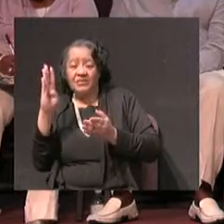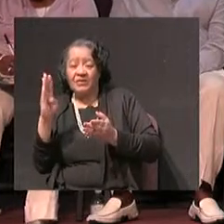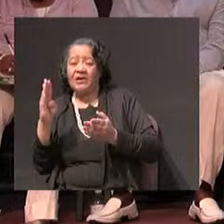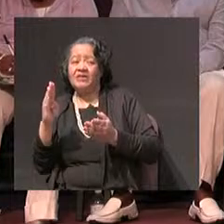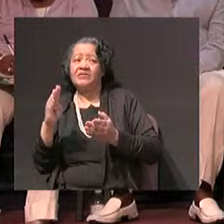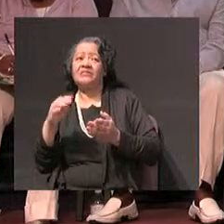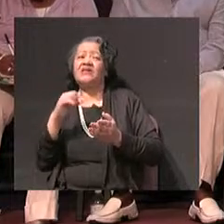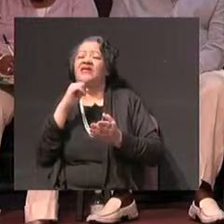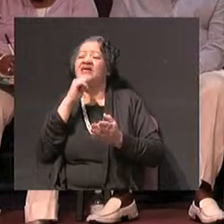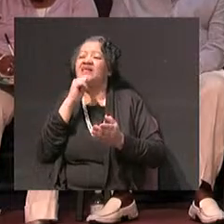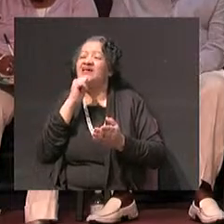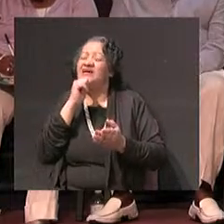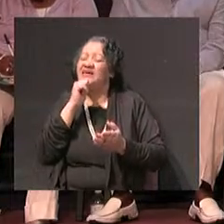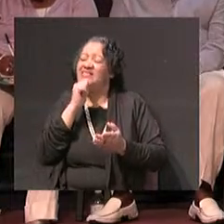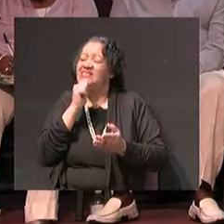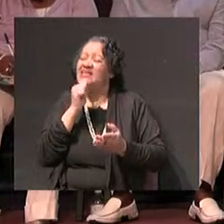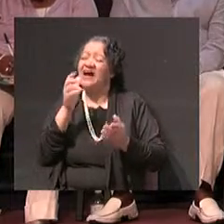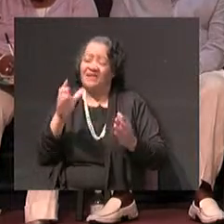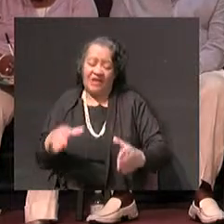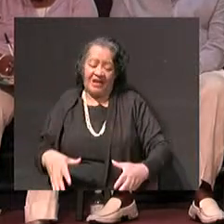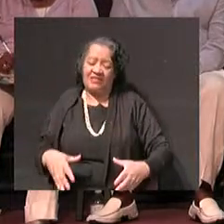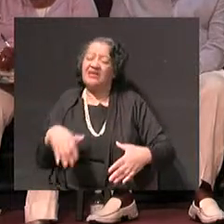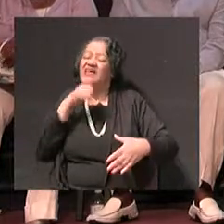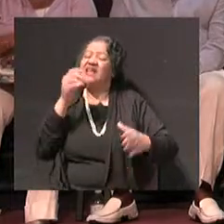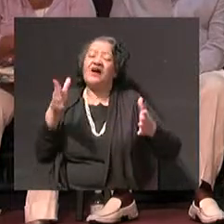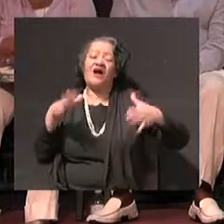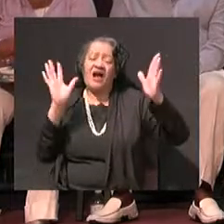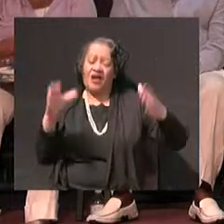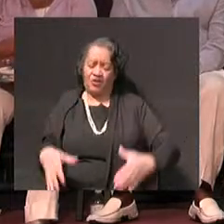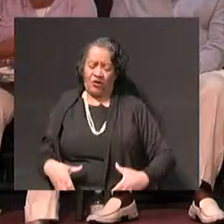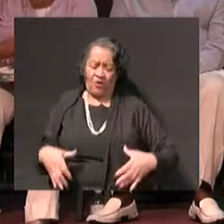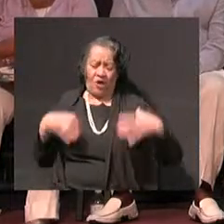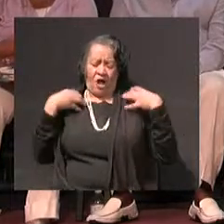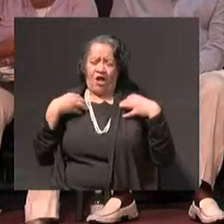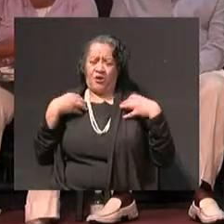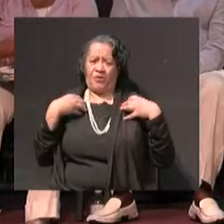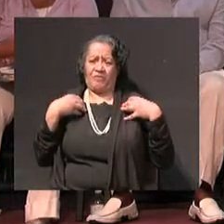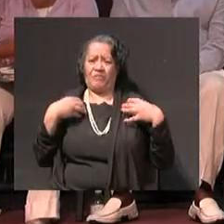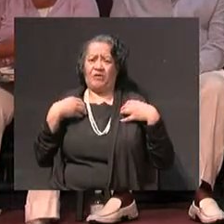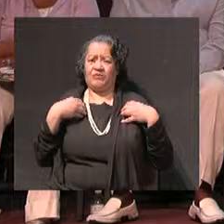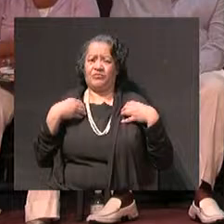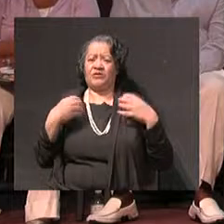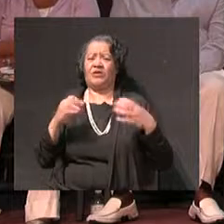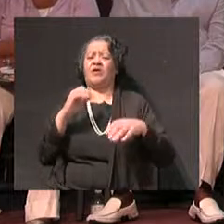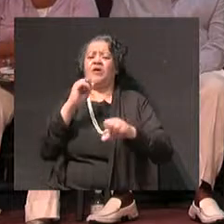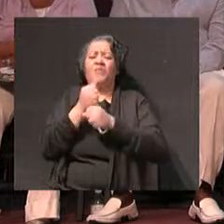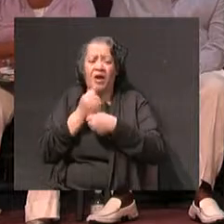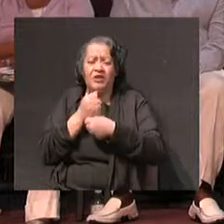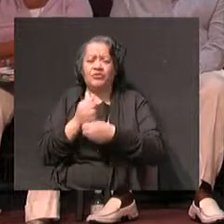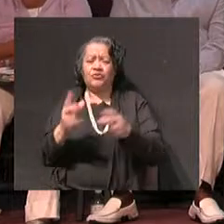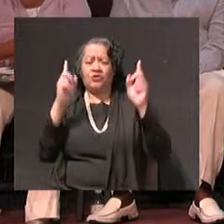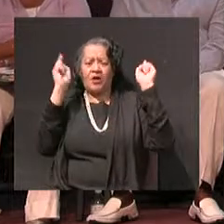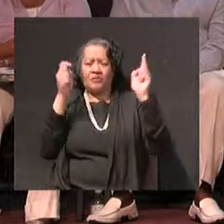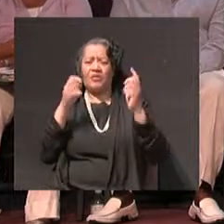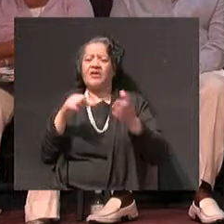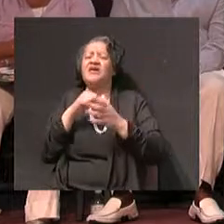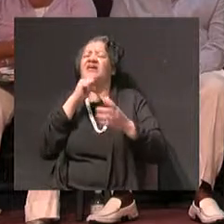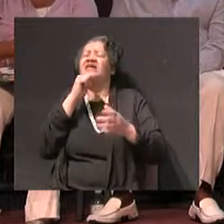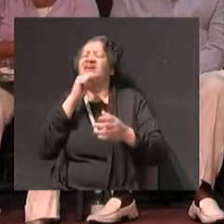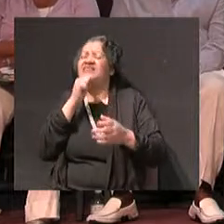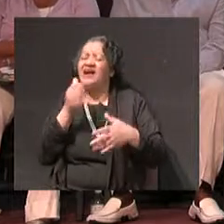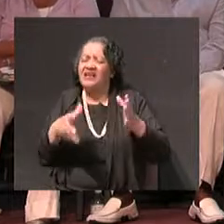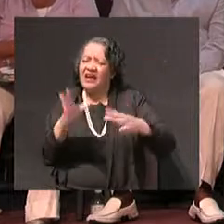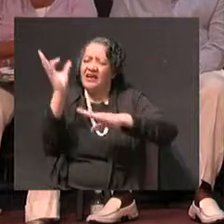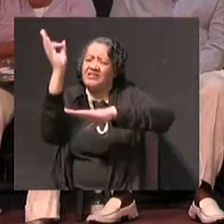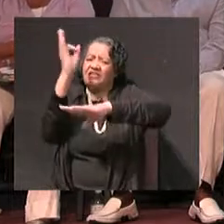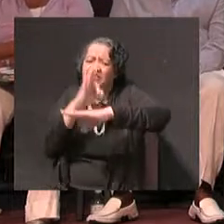be honest to one with one another. Don't let your anger cause you to sin. Don't let the sun go down on your wrath. But it